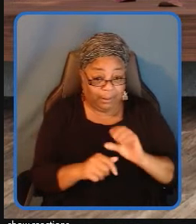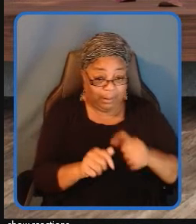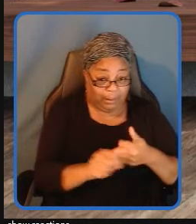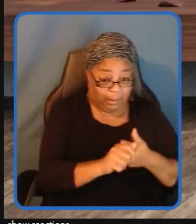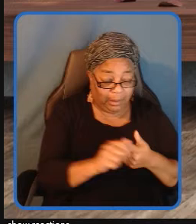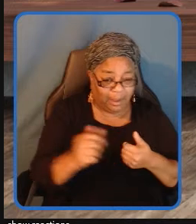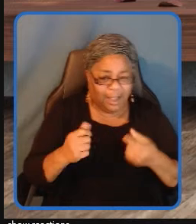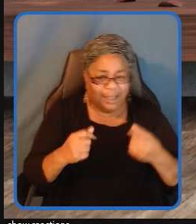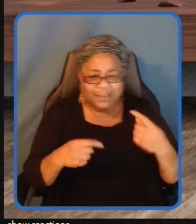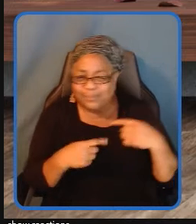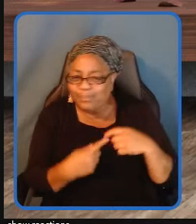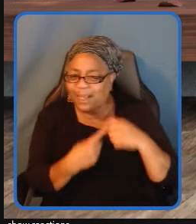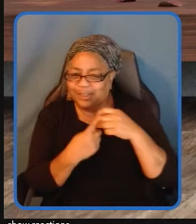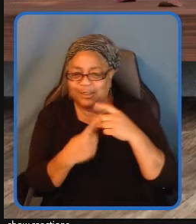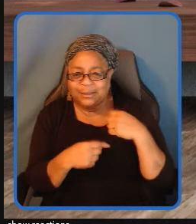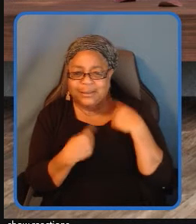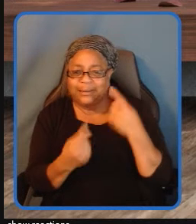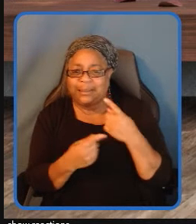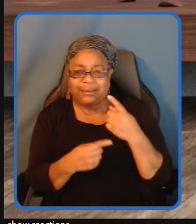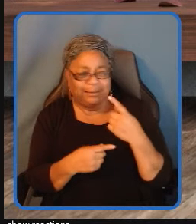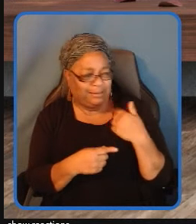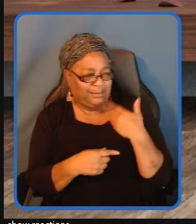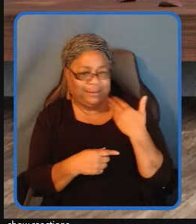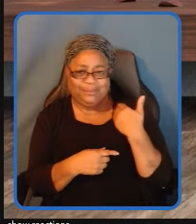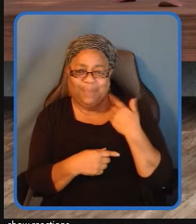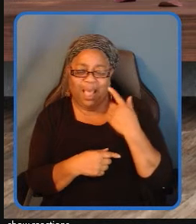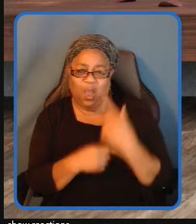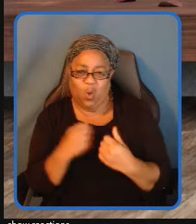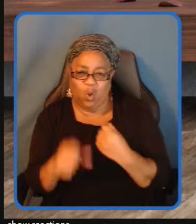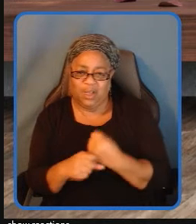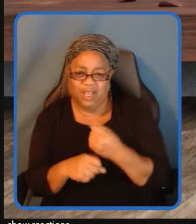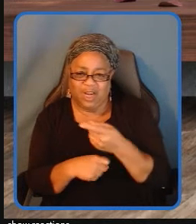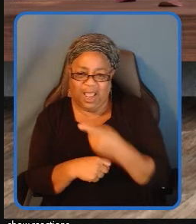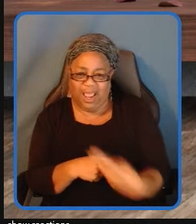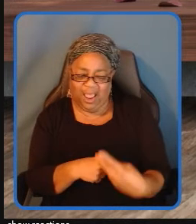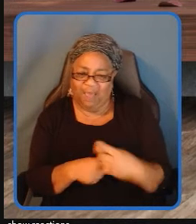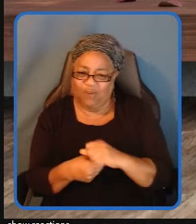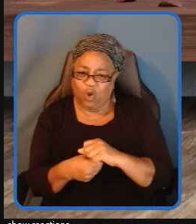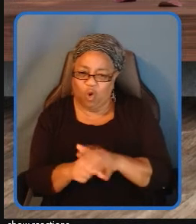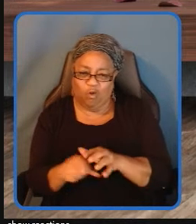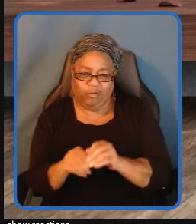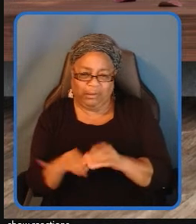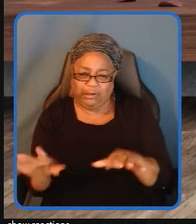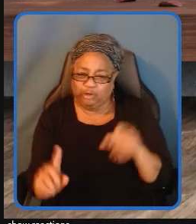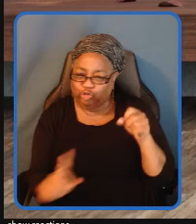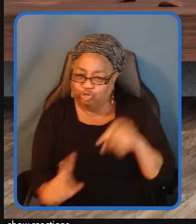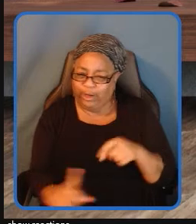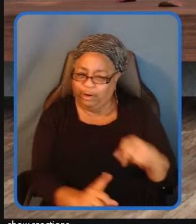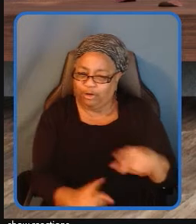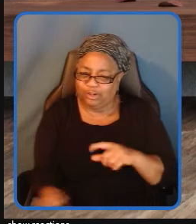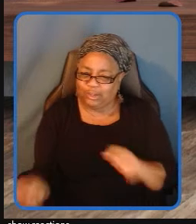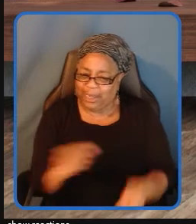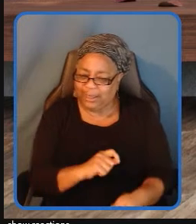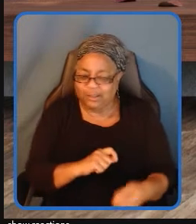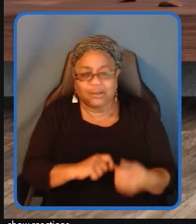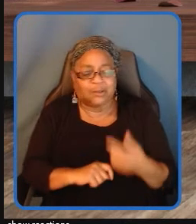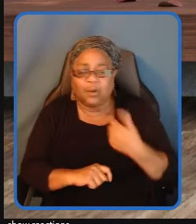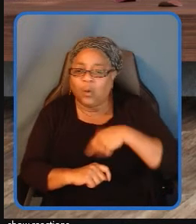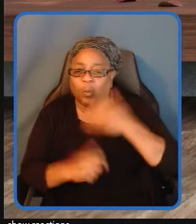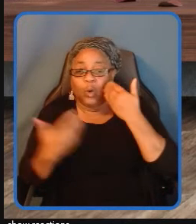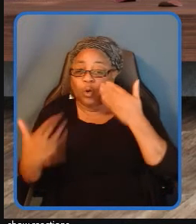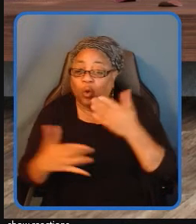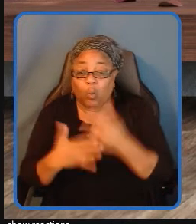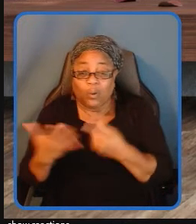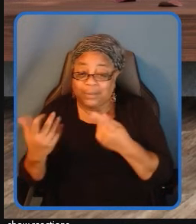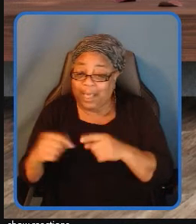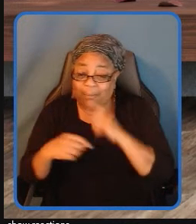year and a half. We've seen that there has been so much that COVID has triggered within our workforce. And we don't know what's going on in other people's worlds. We